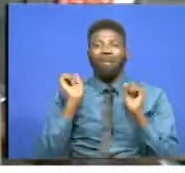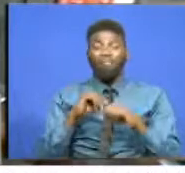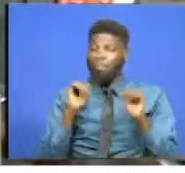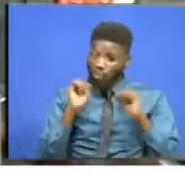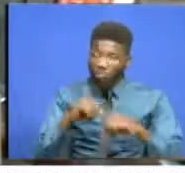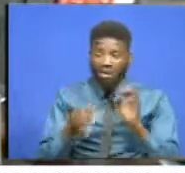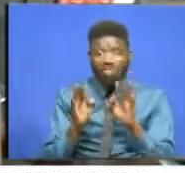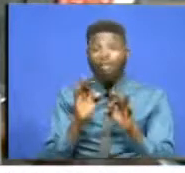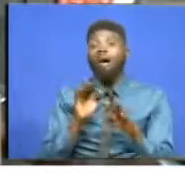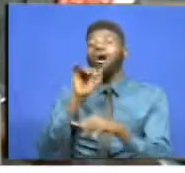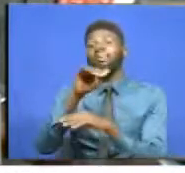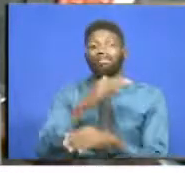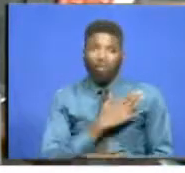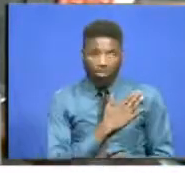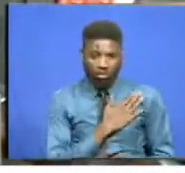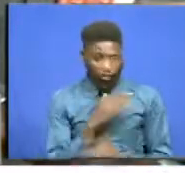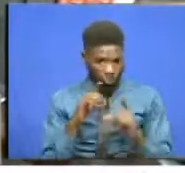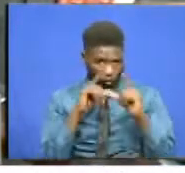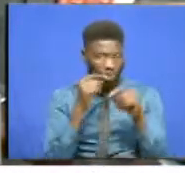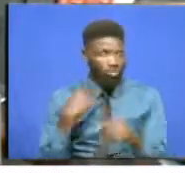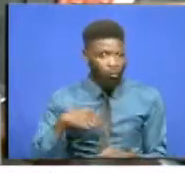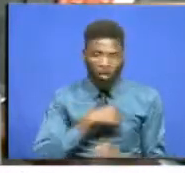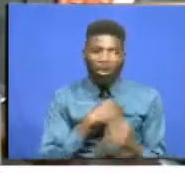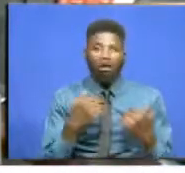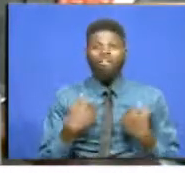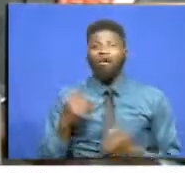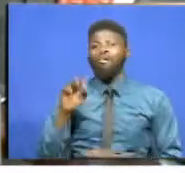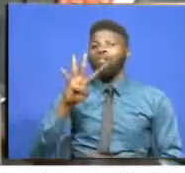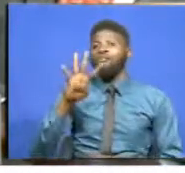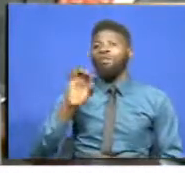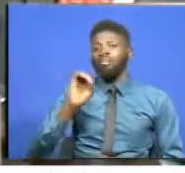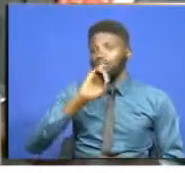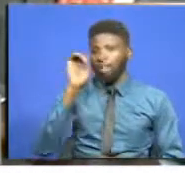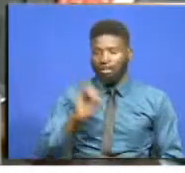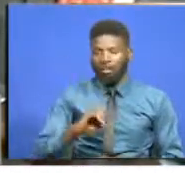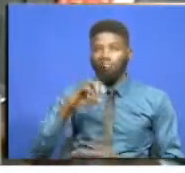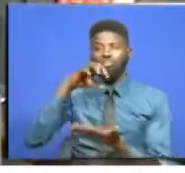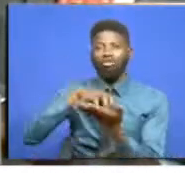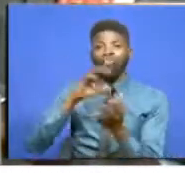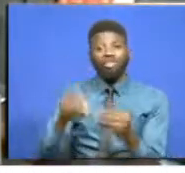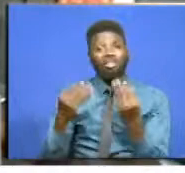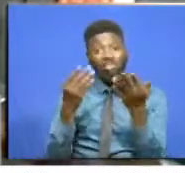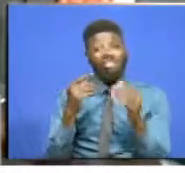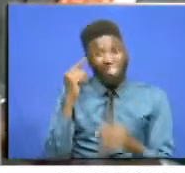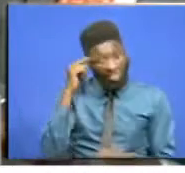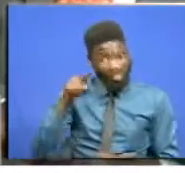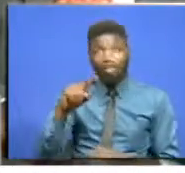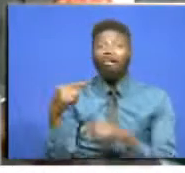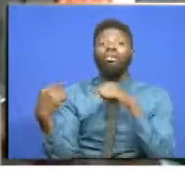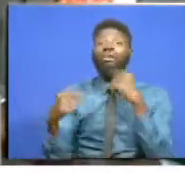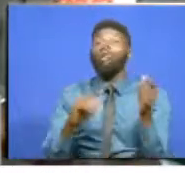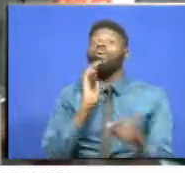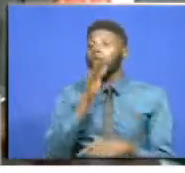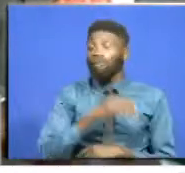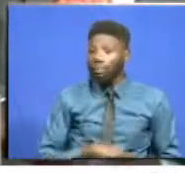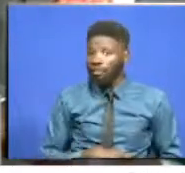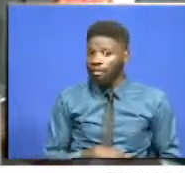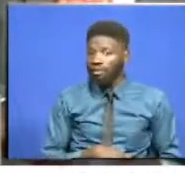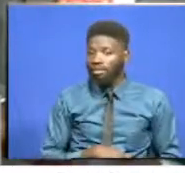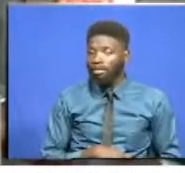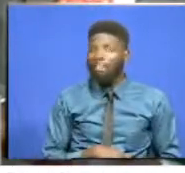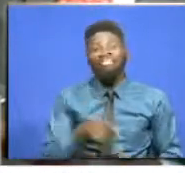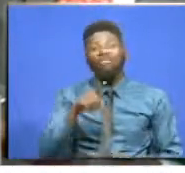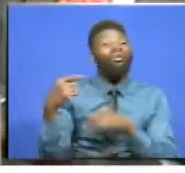NASA and told them, okay, we have apportioned 40% of the positions to you, give us, do you think they would fight? They would fight because you are giving